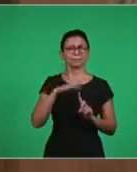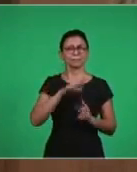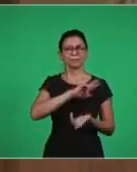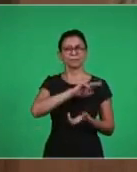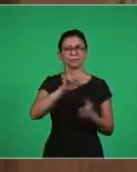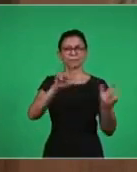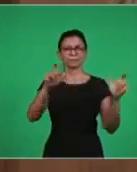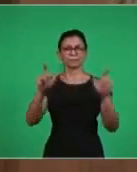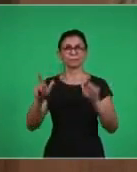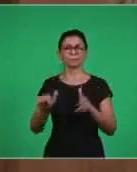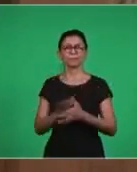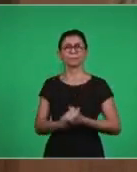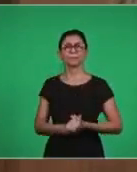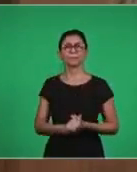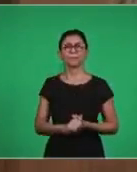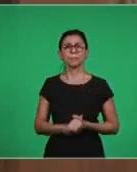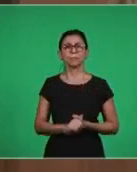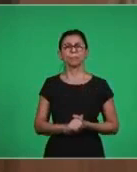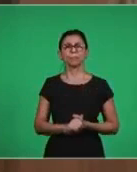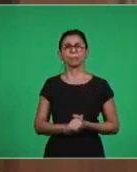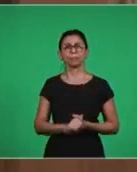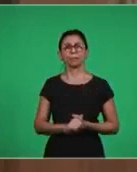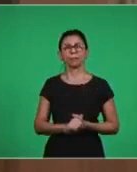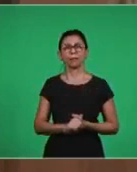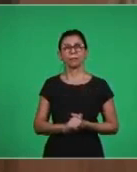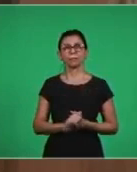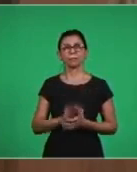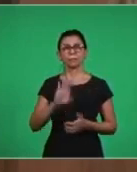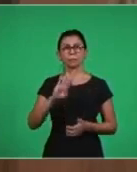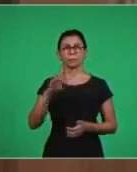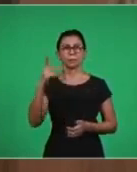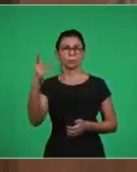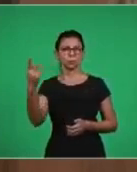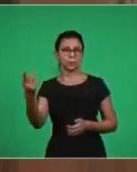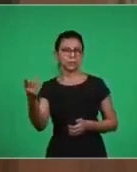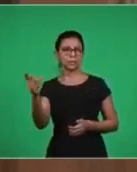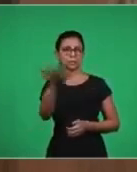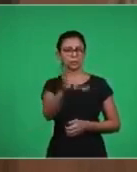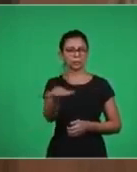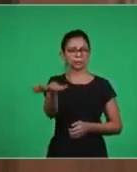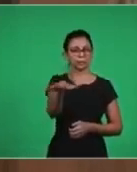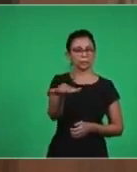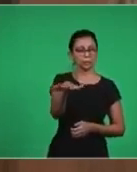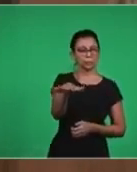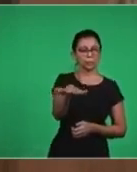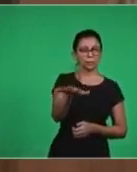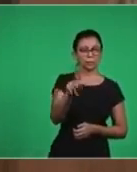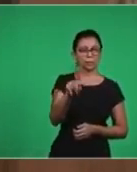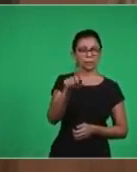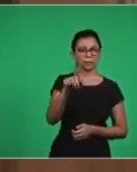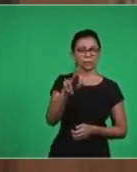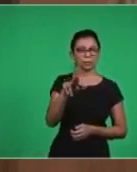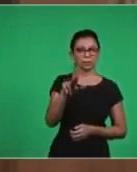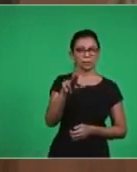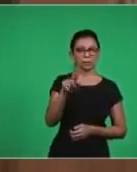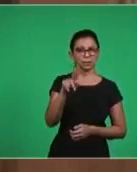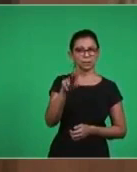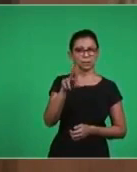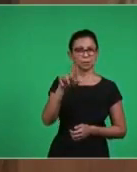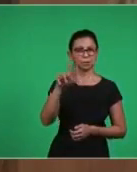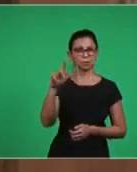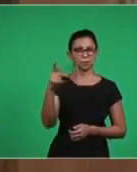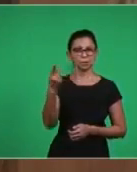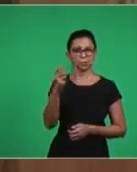region of Londrina, Maringá, also Belo Horizonte and Pampulha. In fact, we're going to have a message,